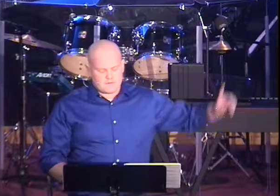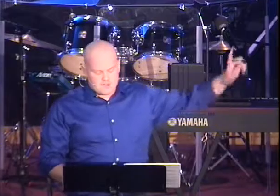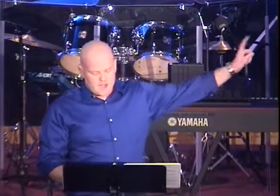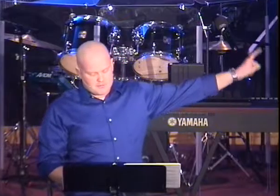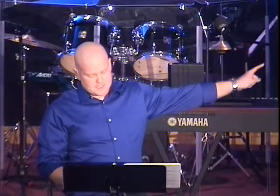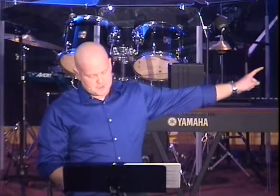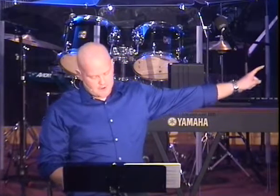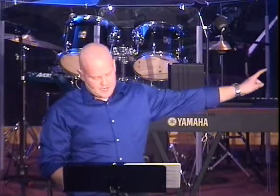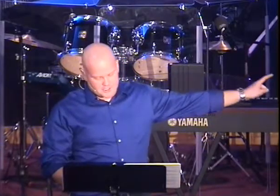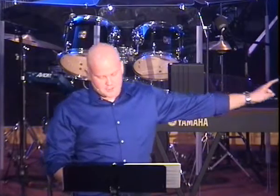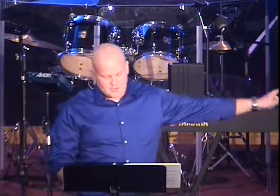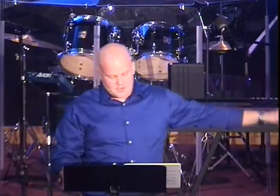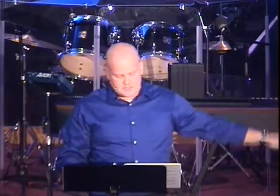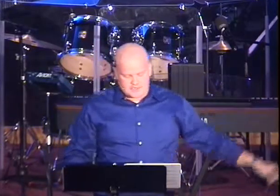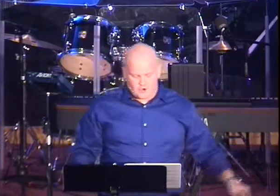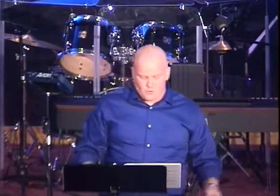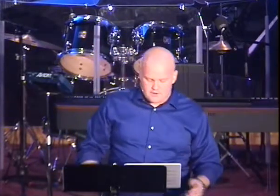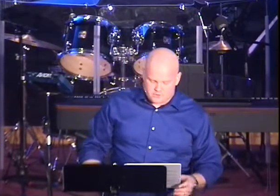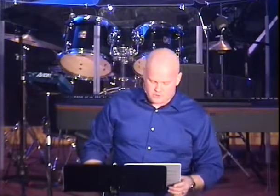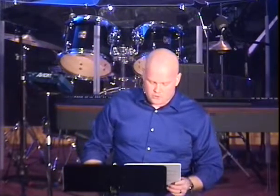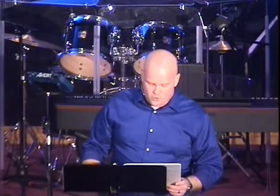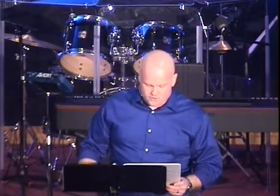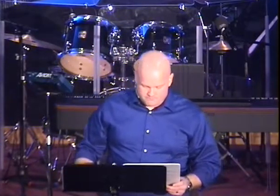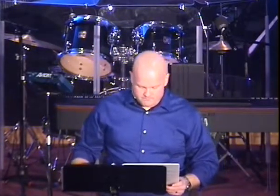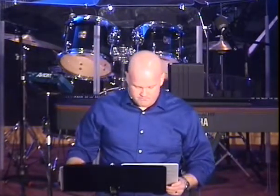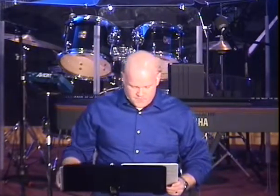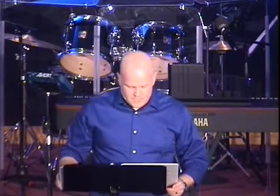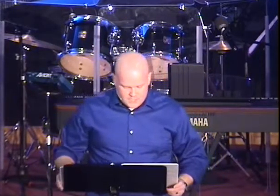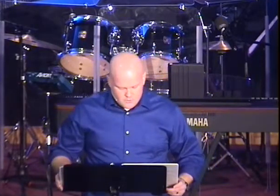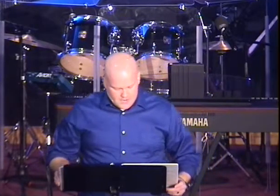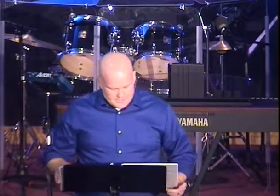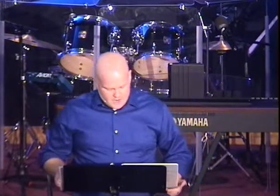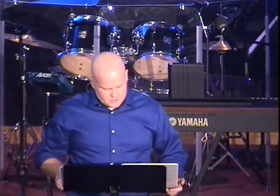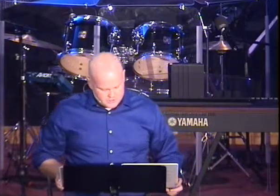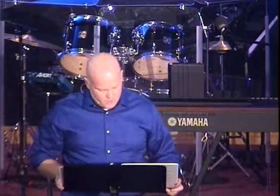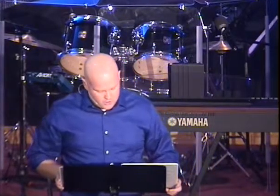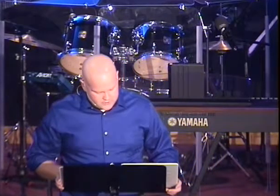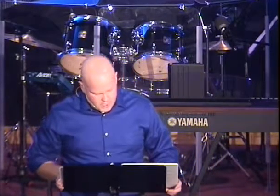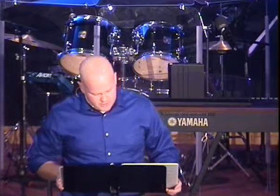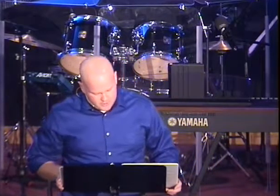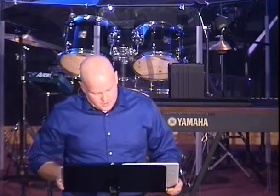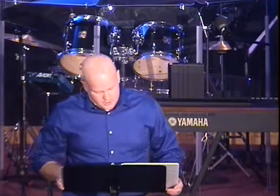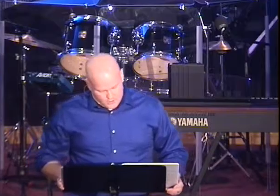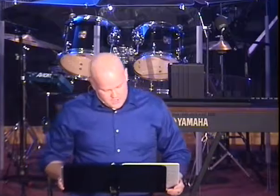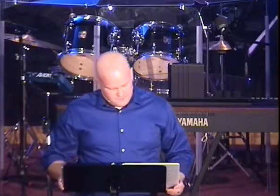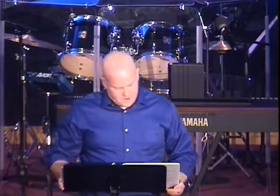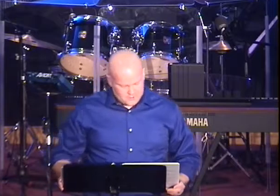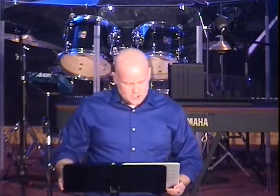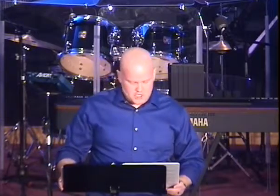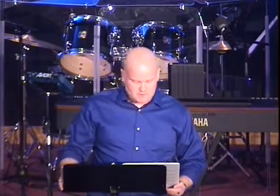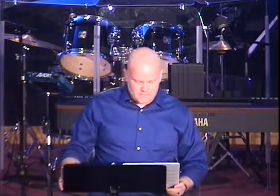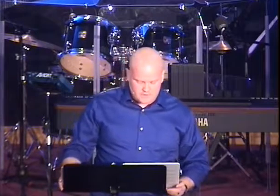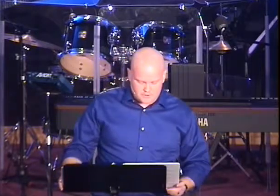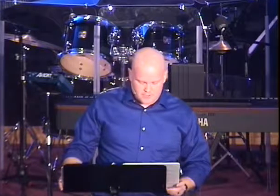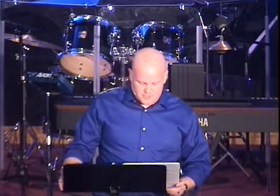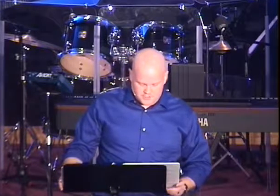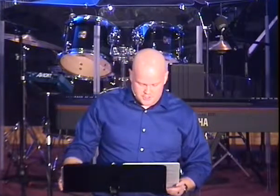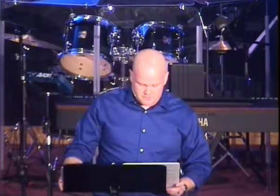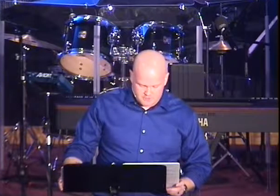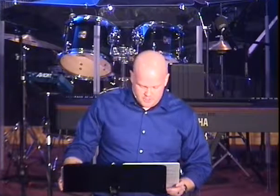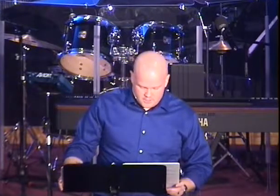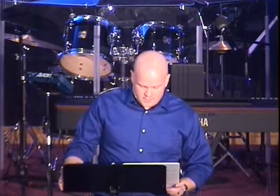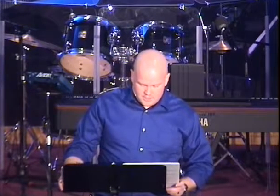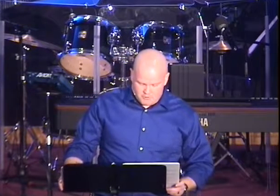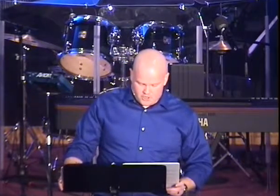and went in the opposite direction to get away from the Lord. He went down to the port of Joppa, where he found a ship leaving for